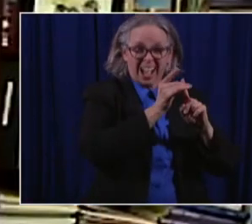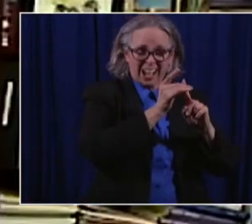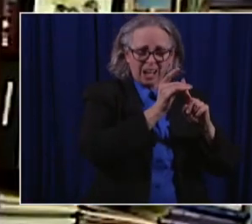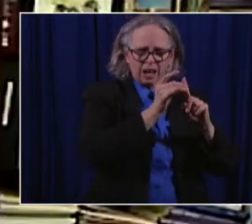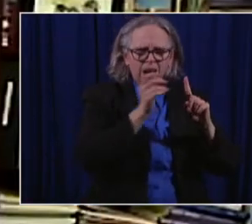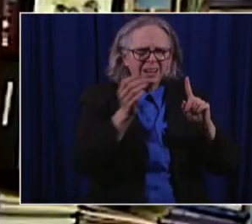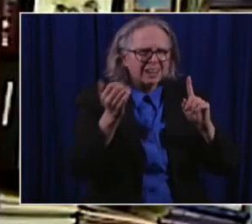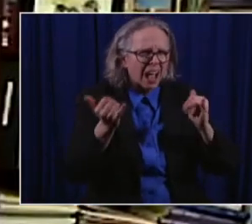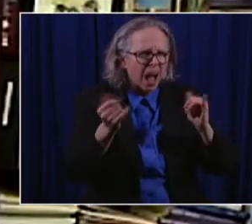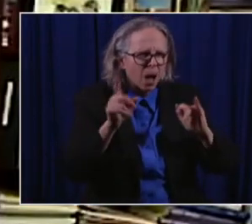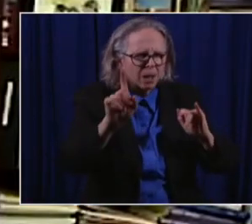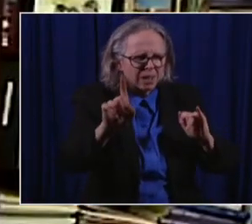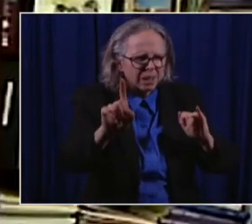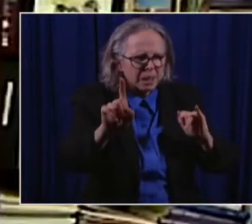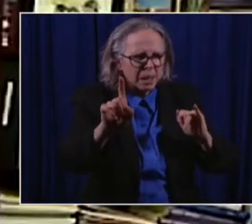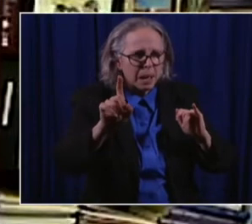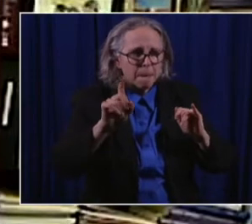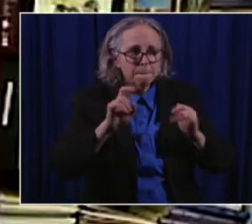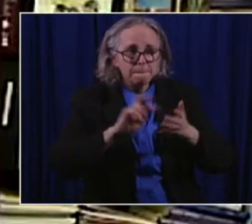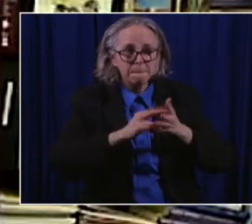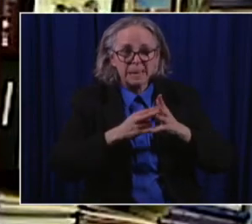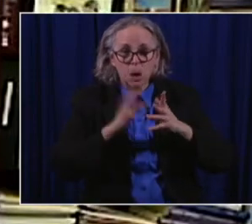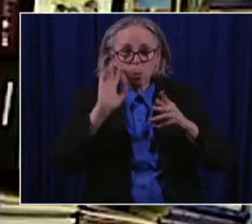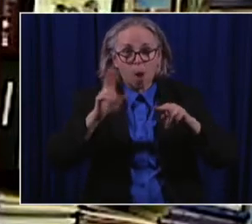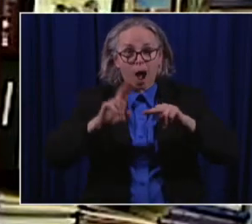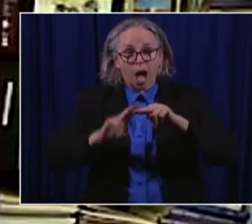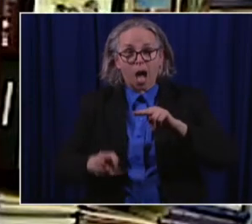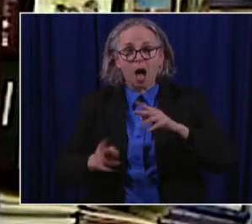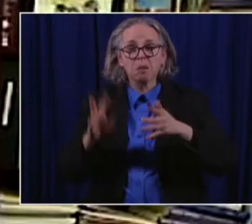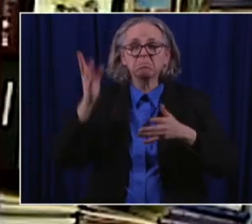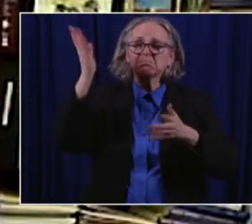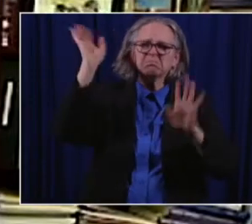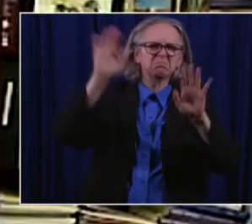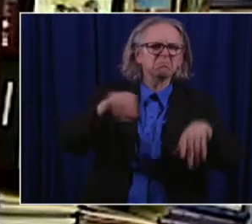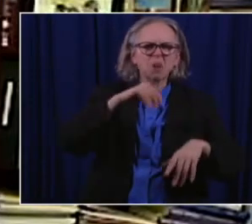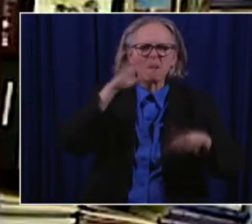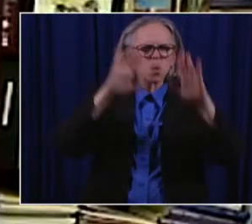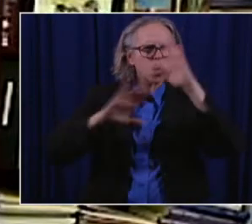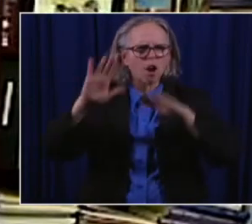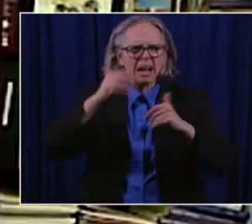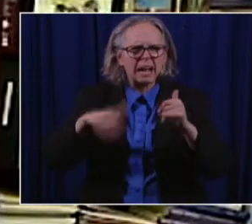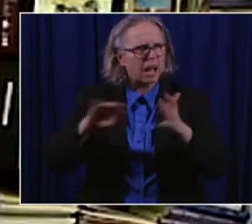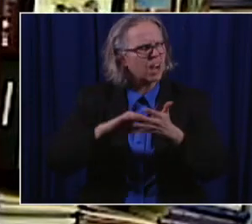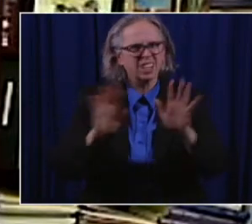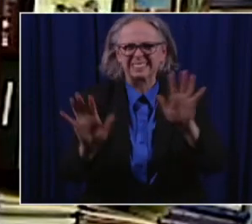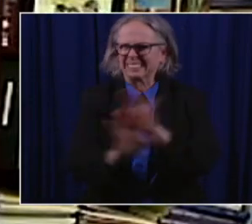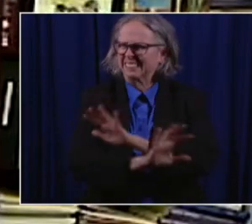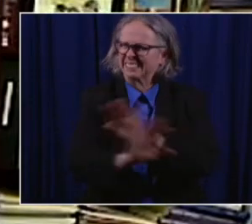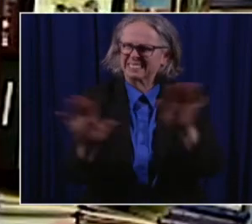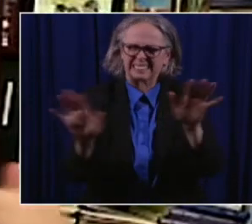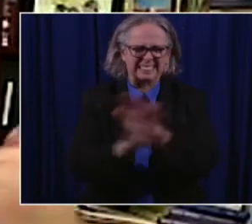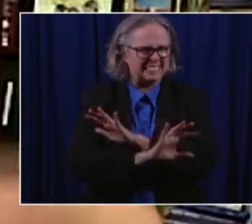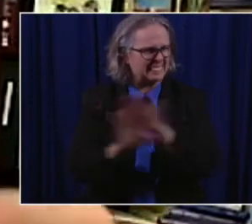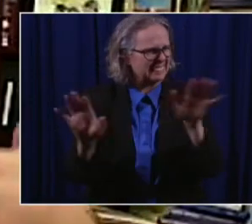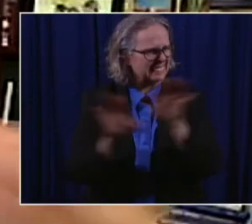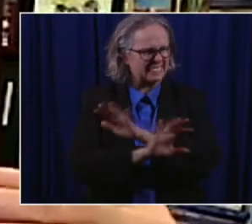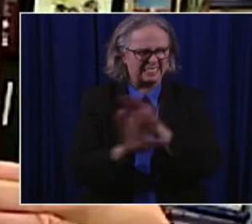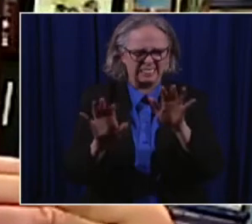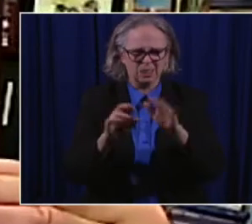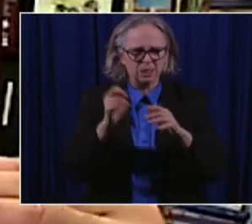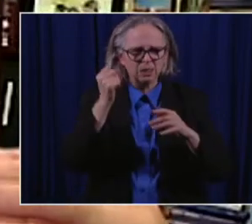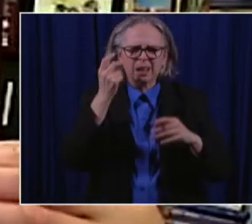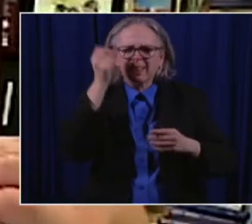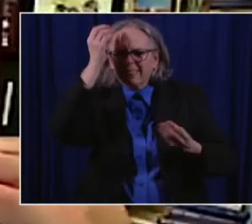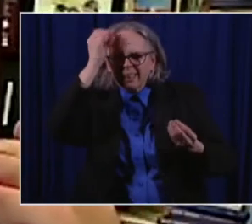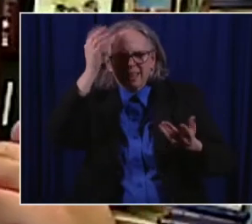at low rates, especially the case number and the ED visit metric, when you're looking at ED